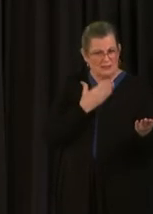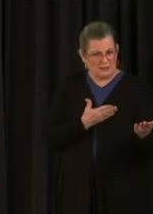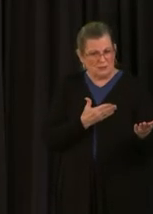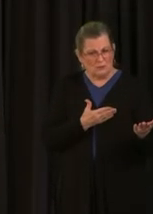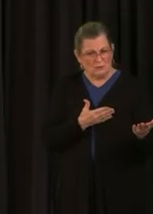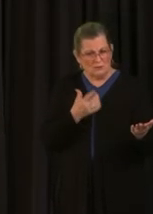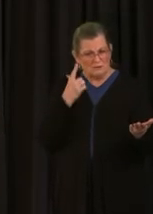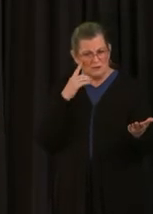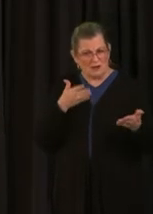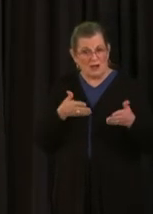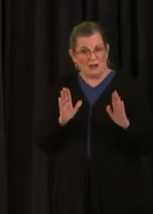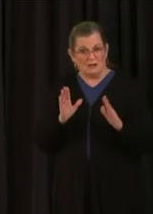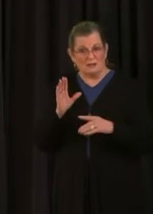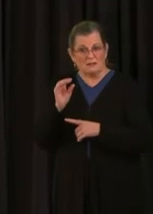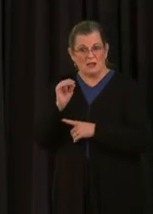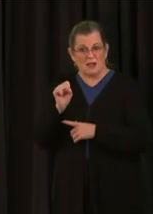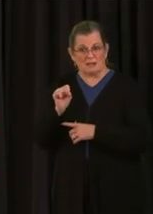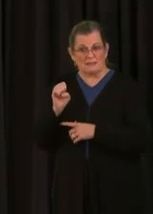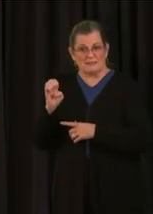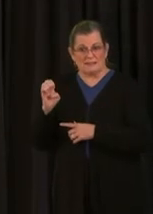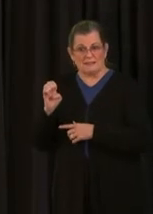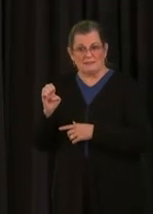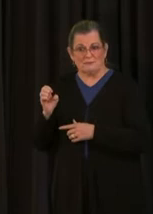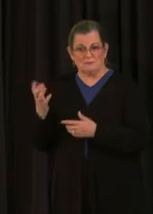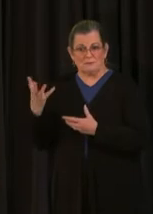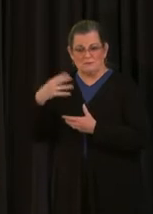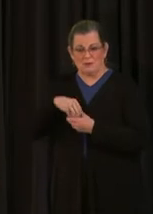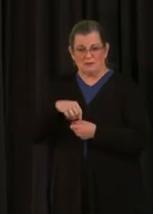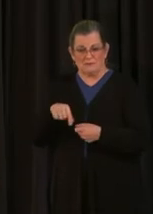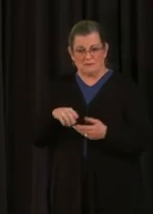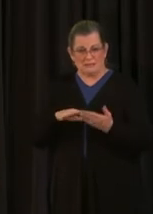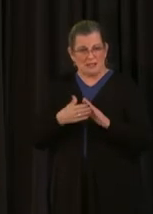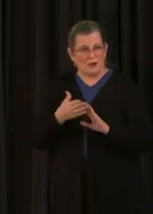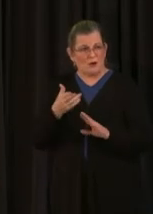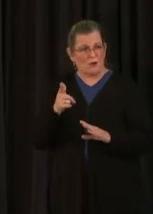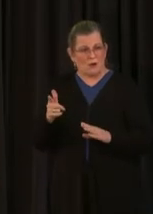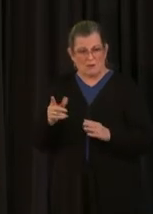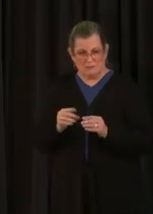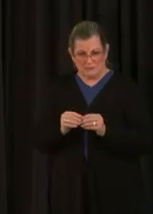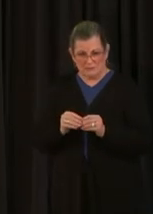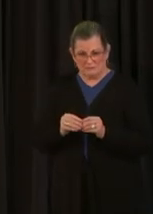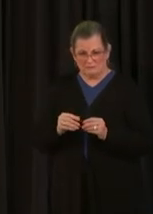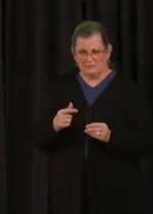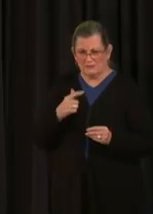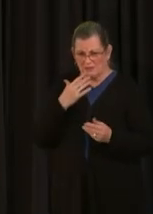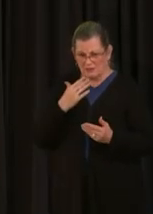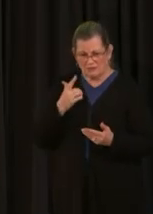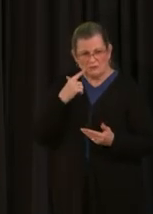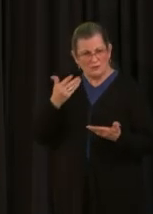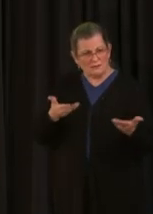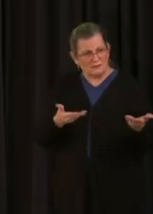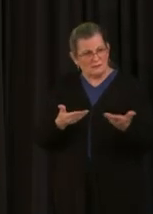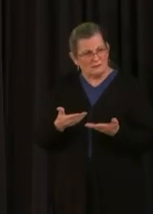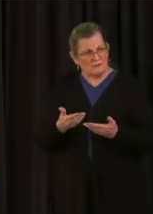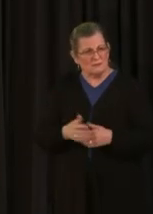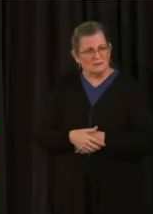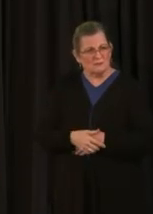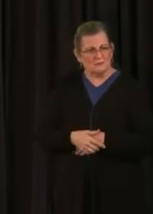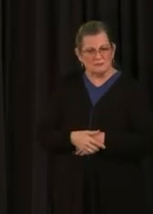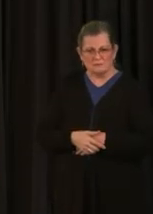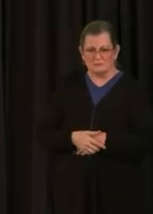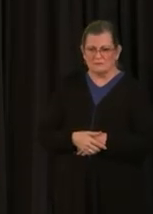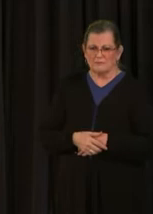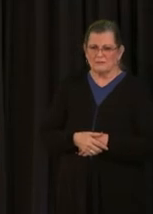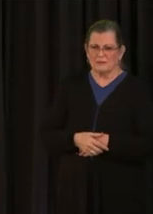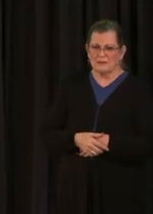to comply. This is applicable to all modes of surface transportation, from mass transit, light